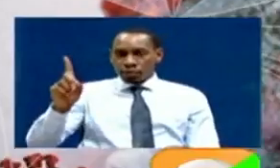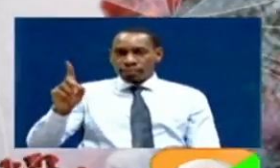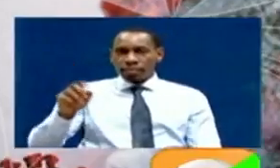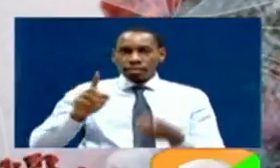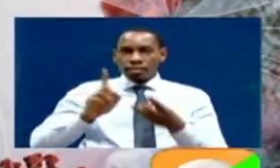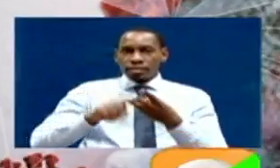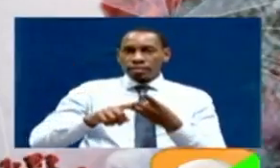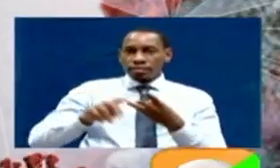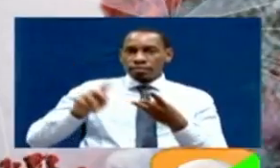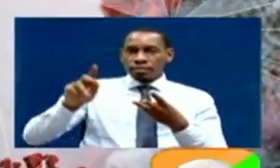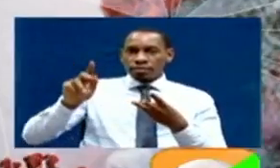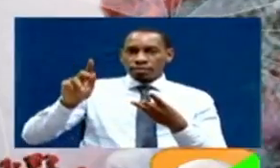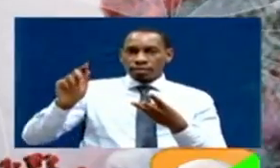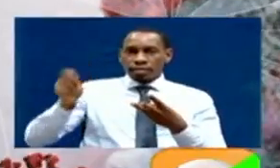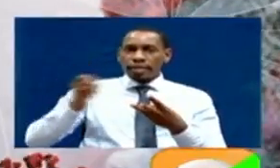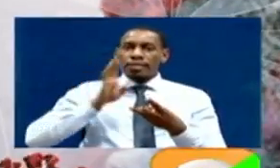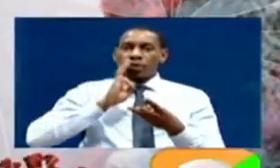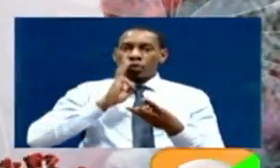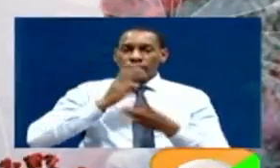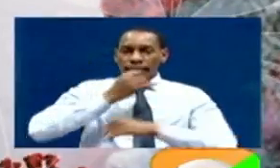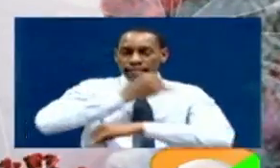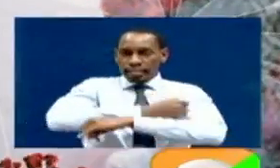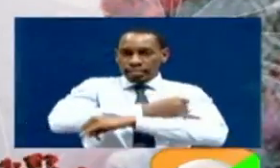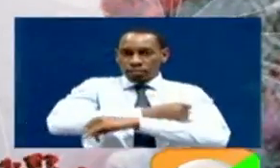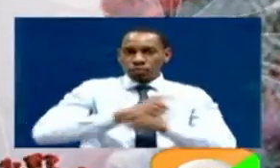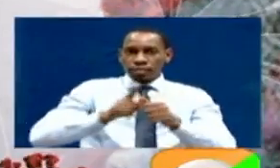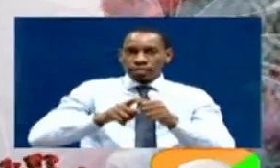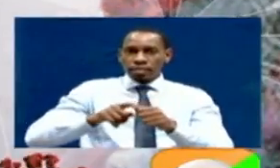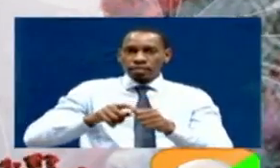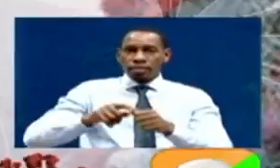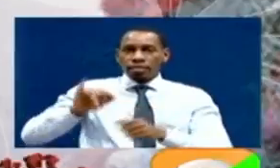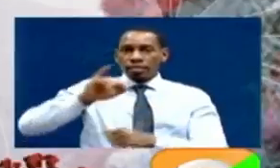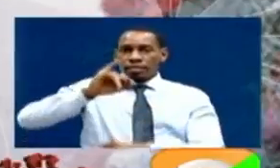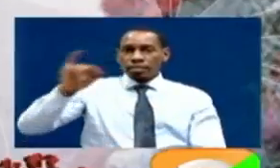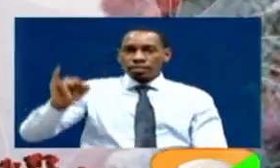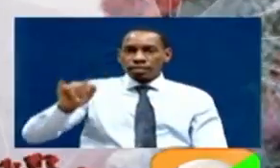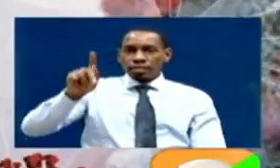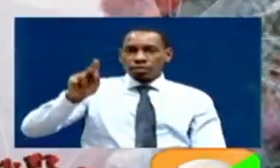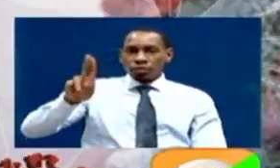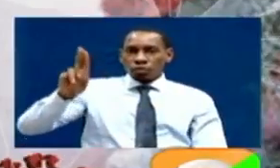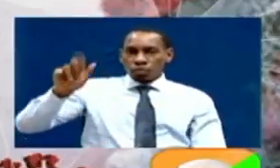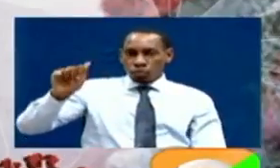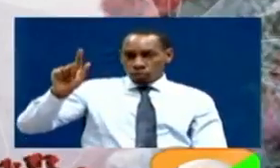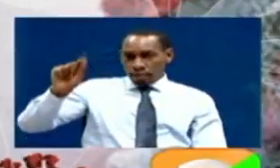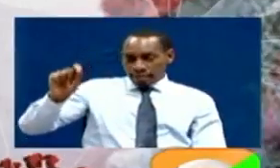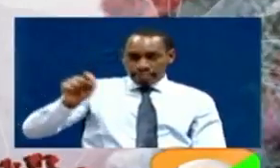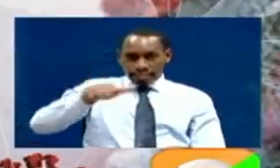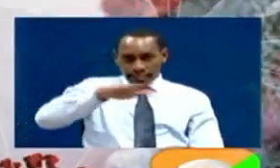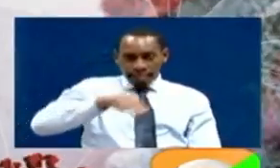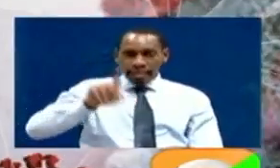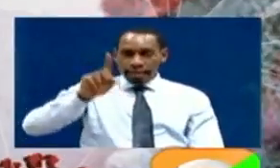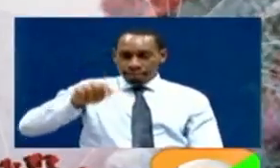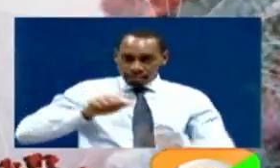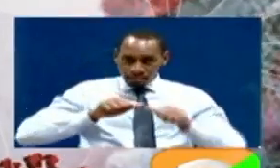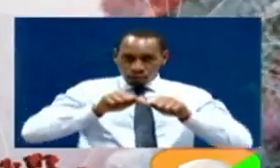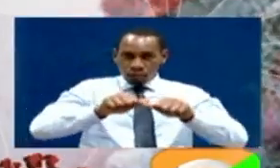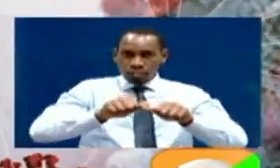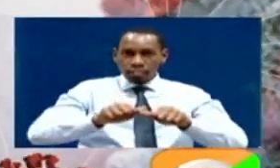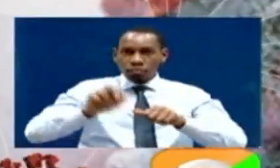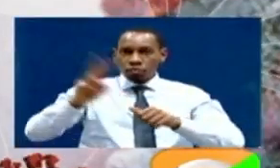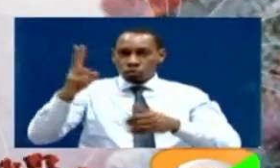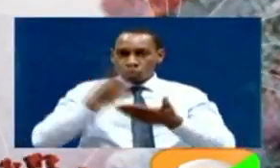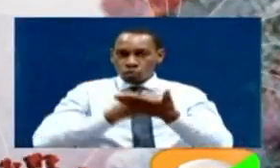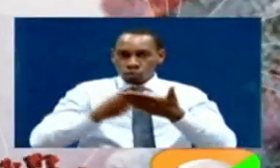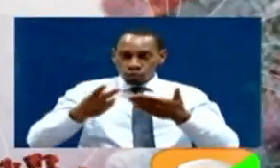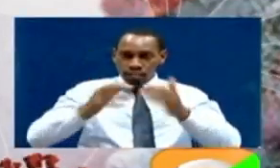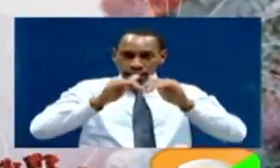and Nairobi MG, Kenya Water Institute and Jomo Kenyatta University of Agriculture and Technology will now spend an additional 2 weeks